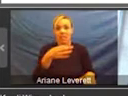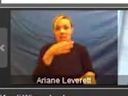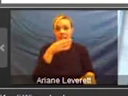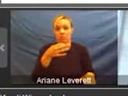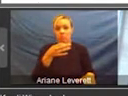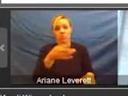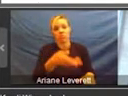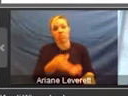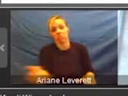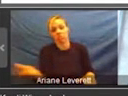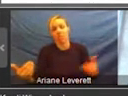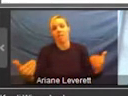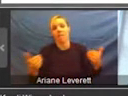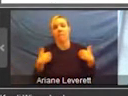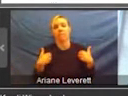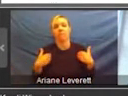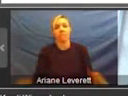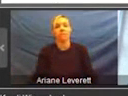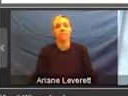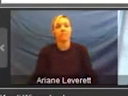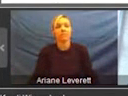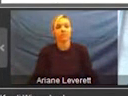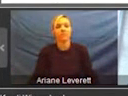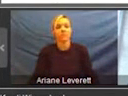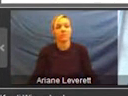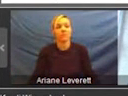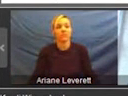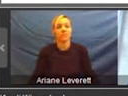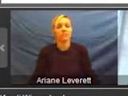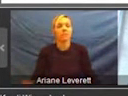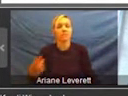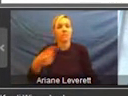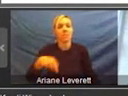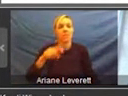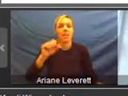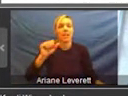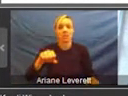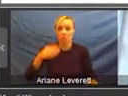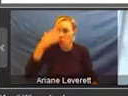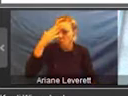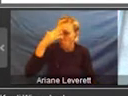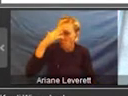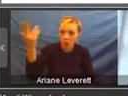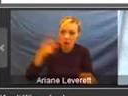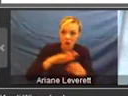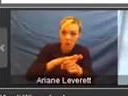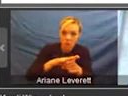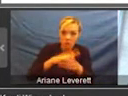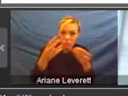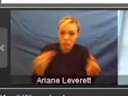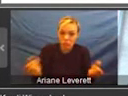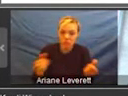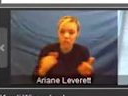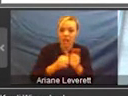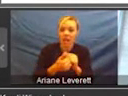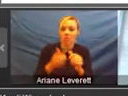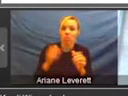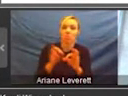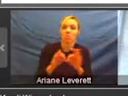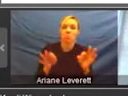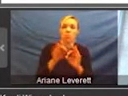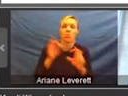are able to anticipate local solutions and local relevancies and